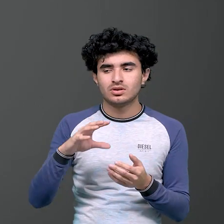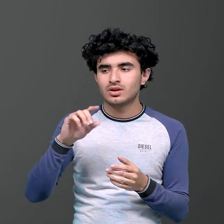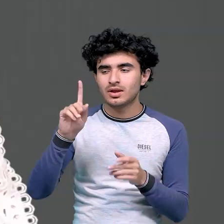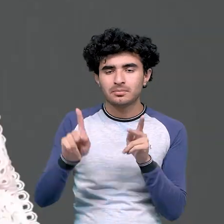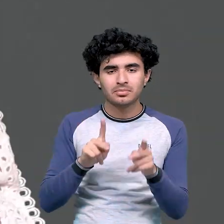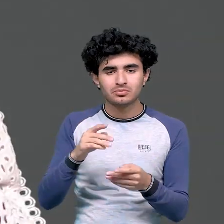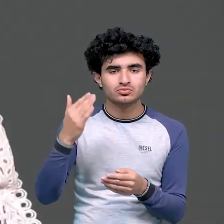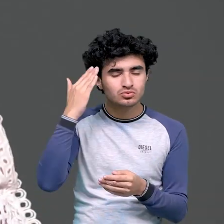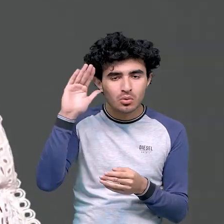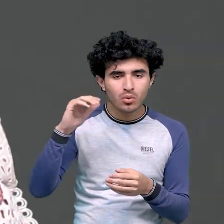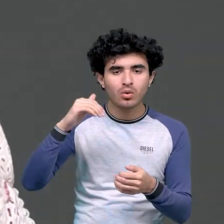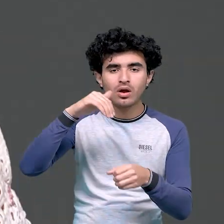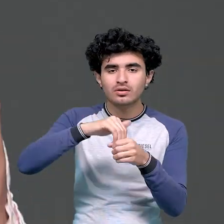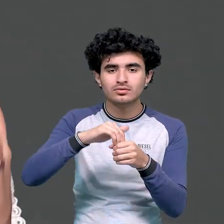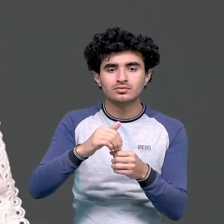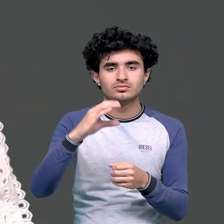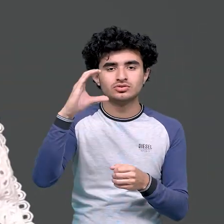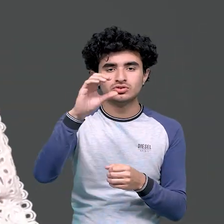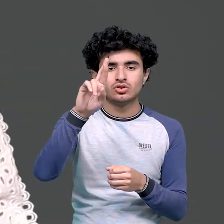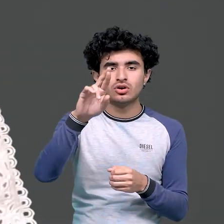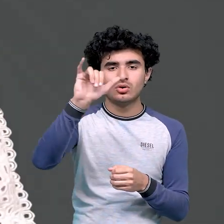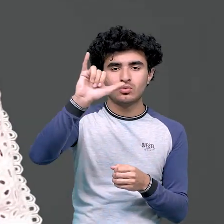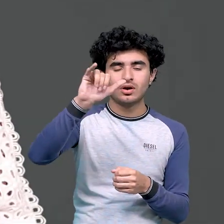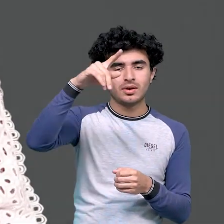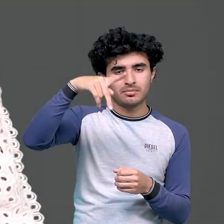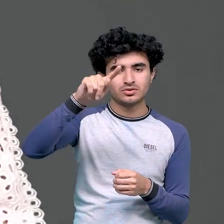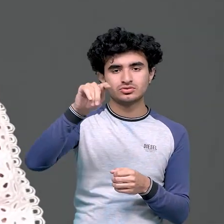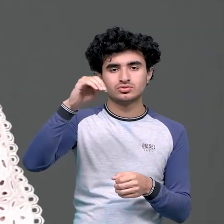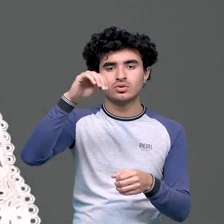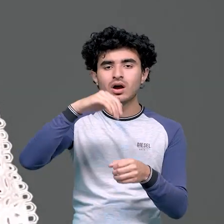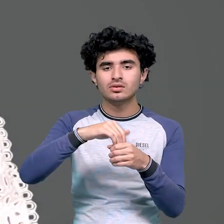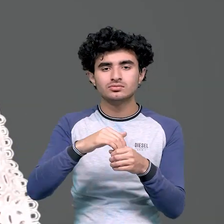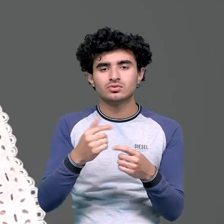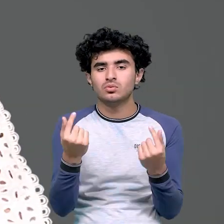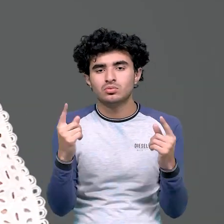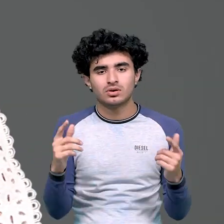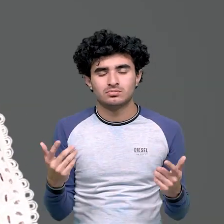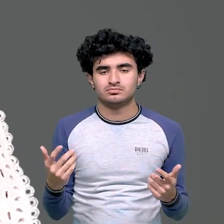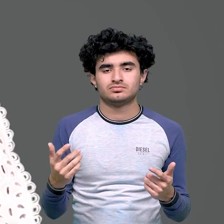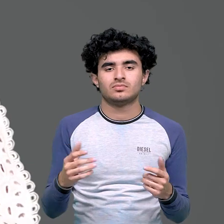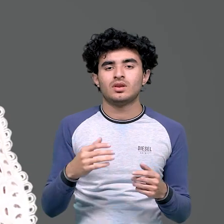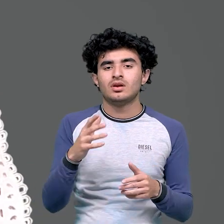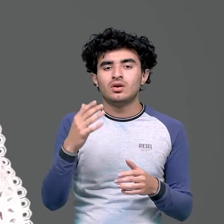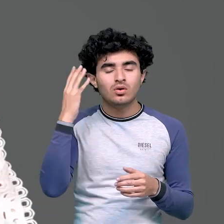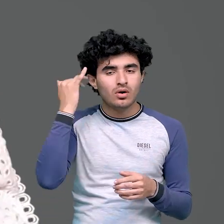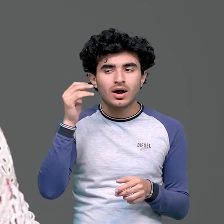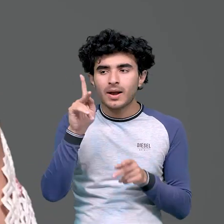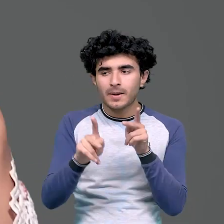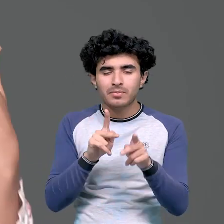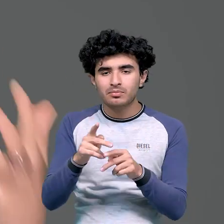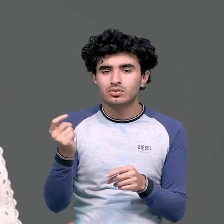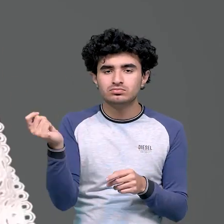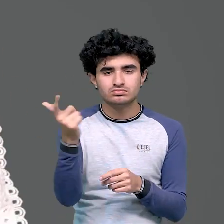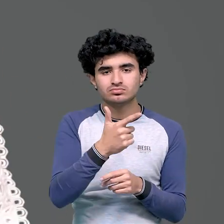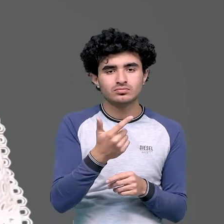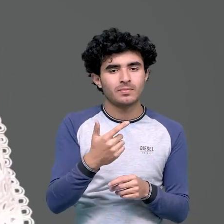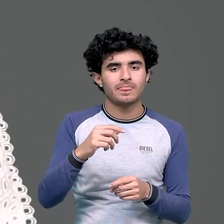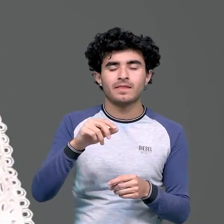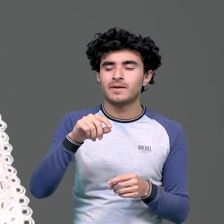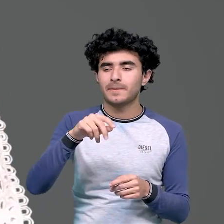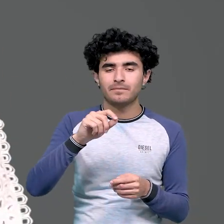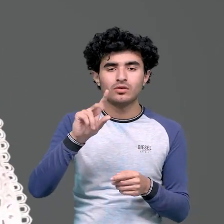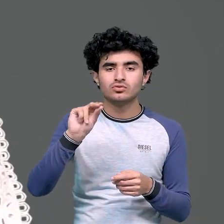here. I feel that it's very important to have these conversations because a lot of people are still